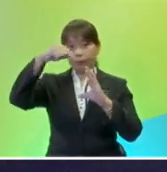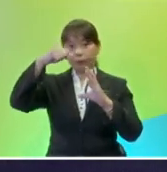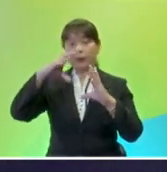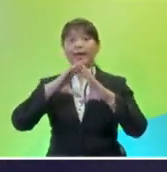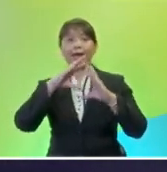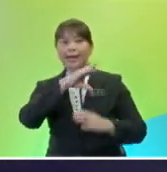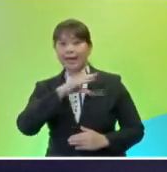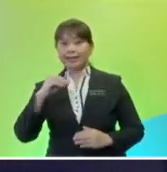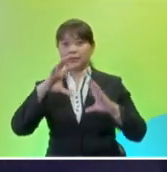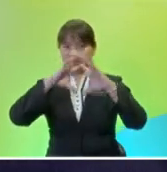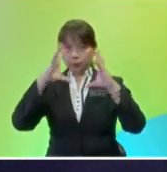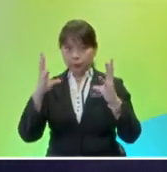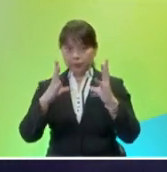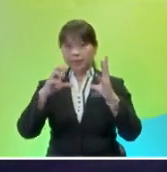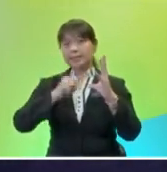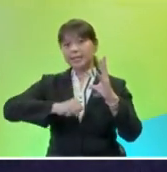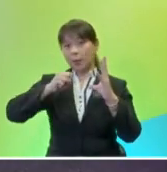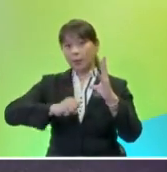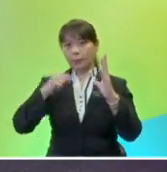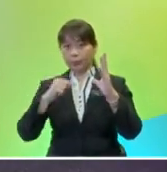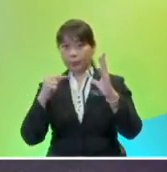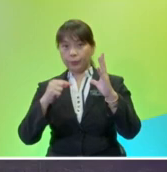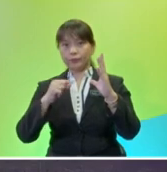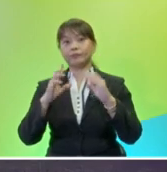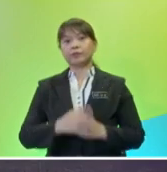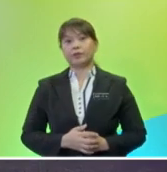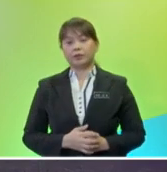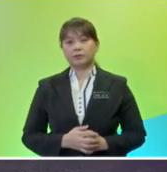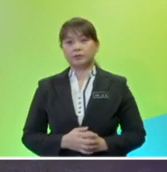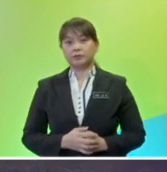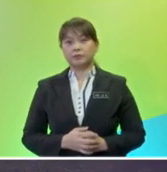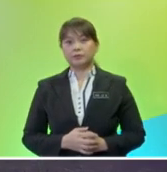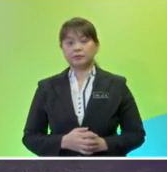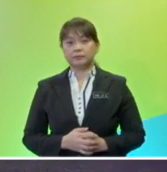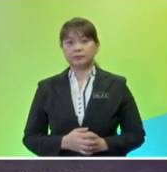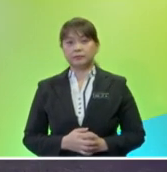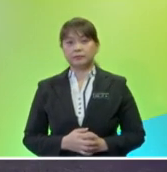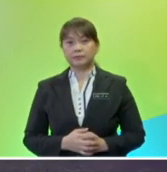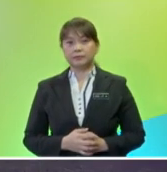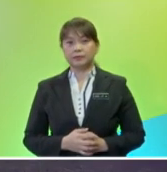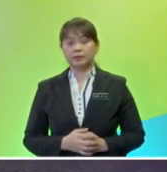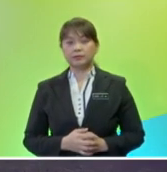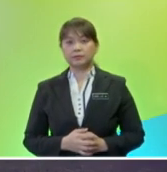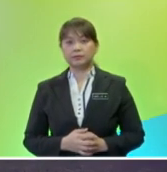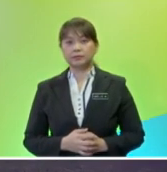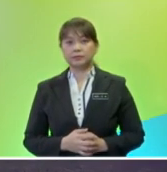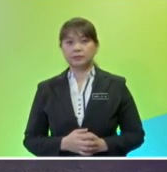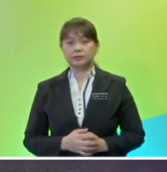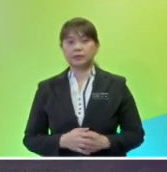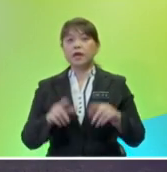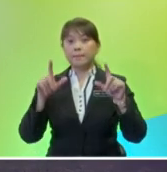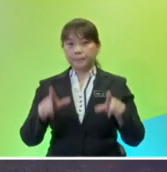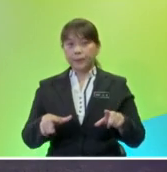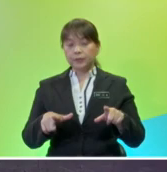Shafika. Let's do an activity now and I want you to feel something. Okay. Okay. Let's try. Put these